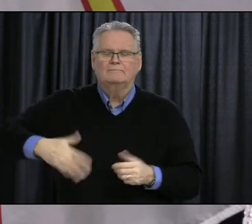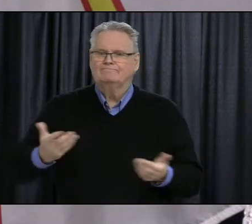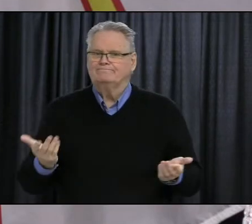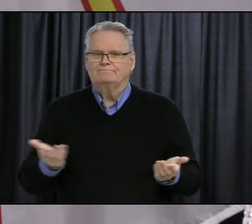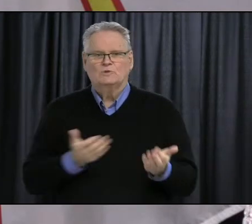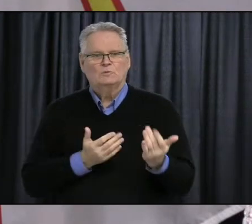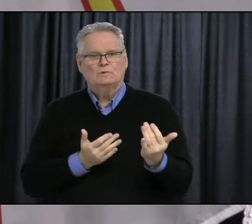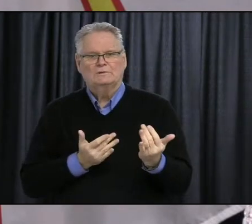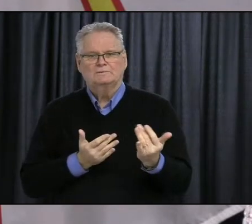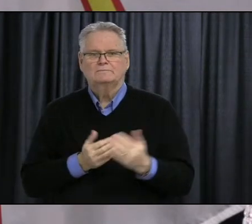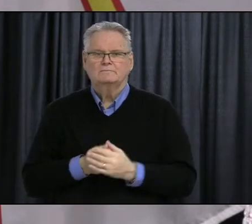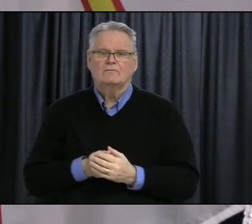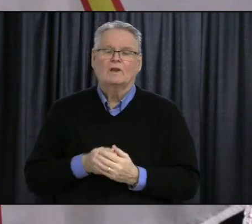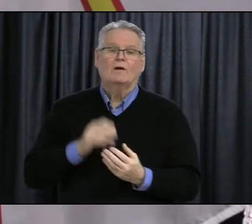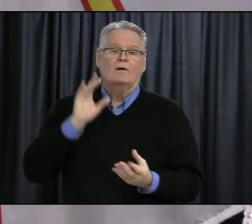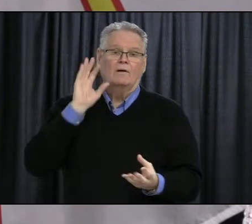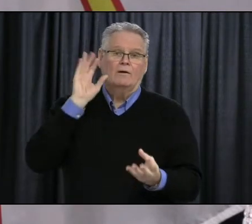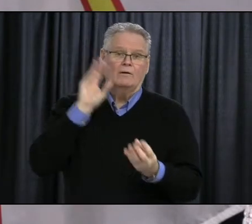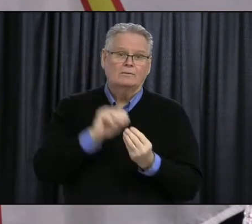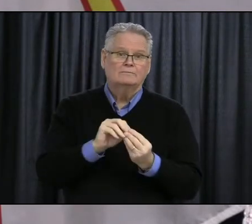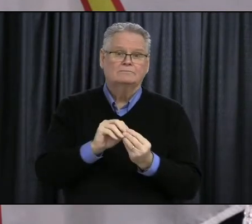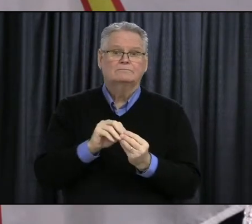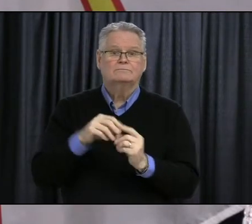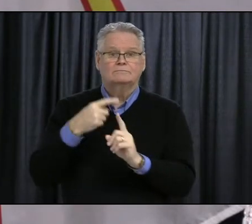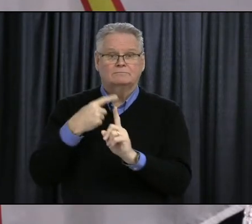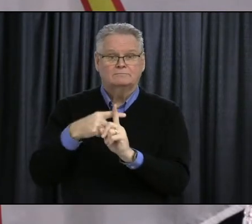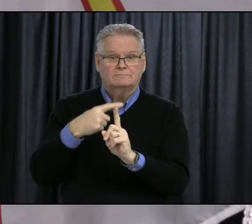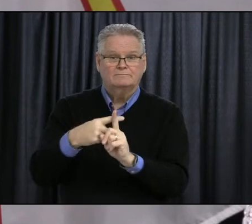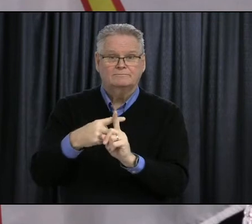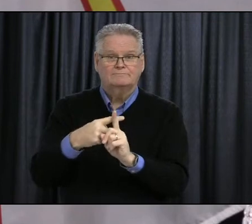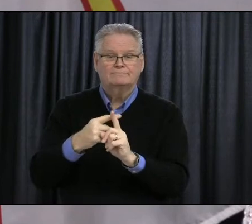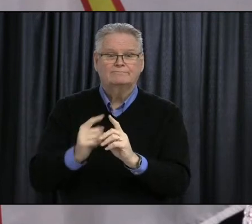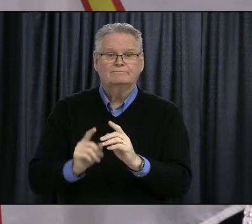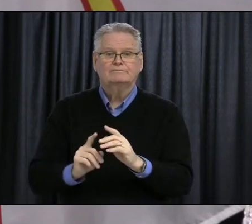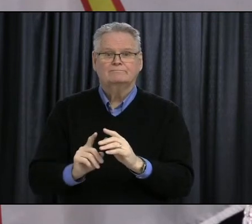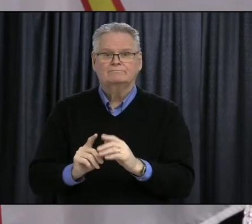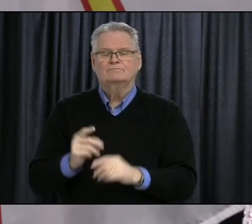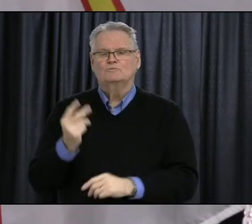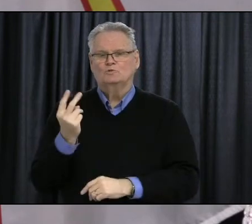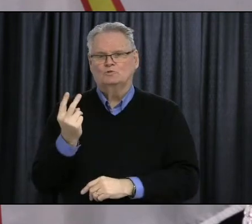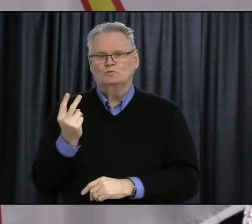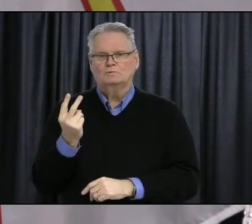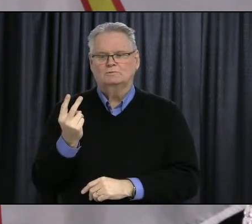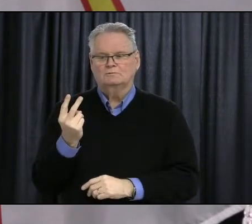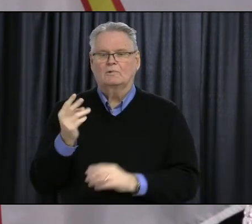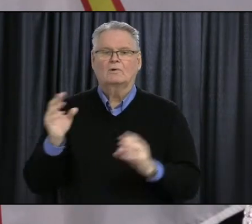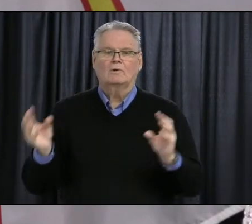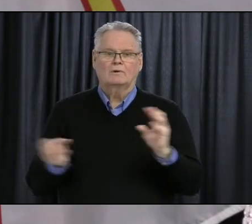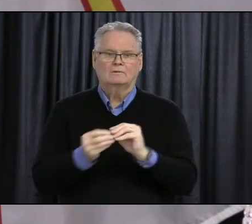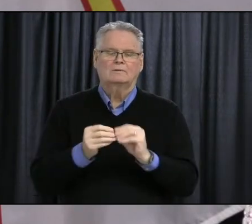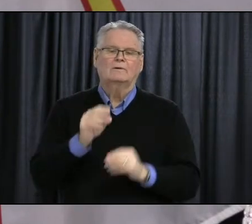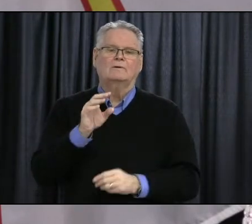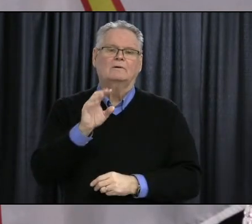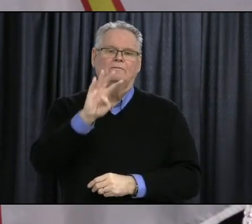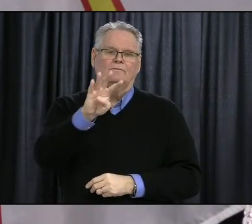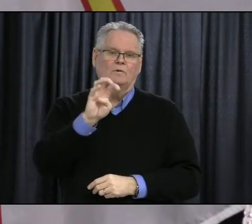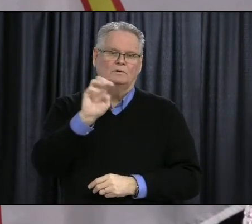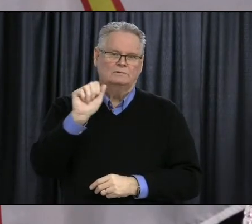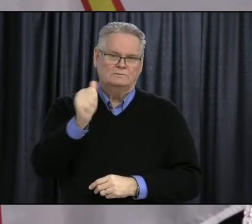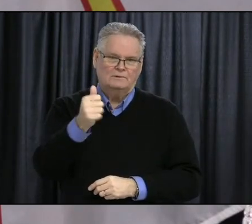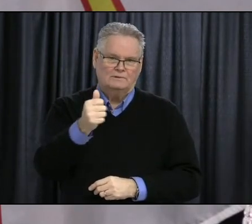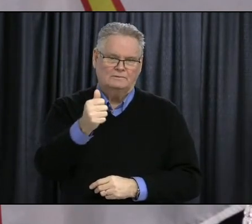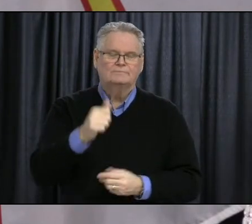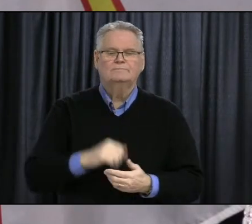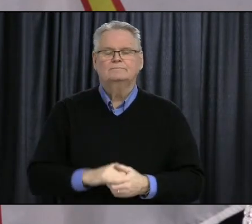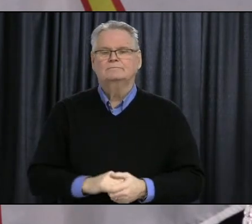number of cases in the province is now 410. As we move into the 11th month of this pandemic, we need to remain optimistic